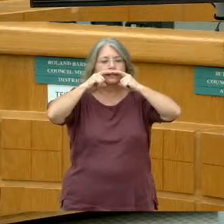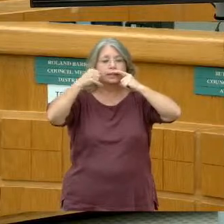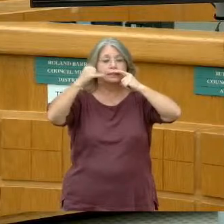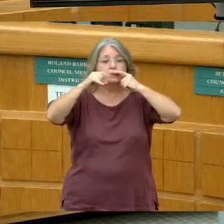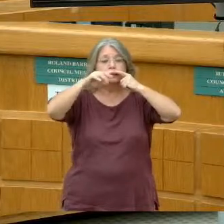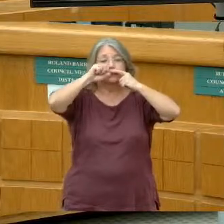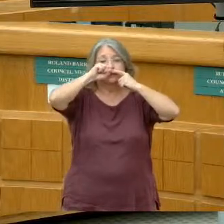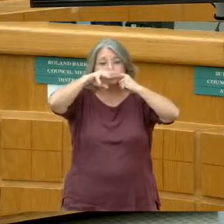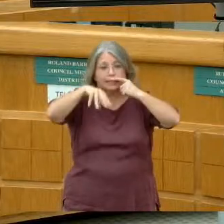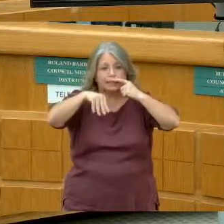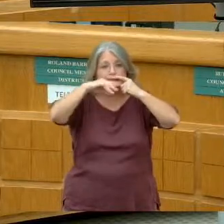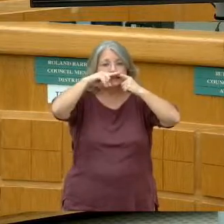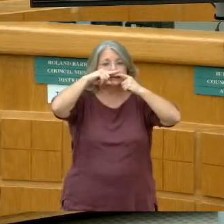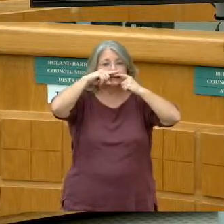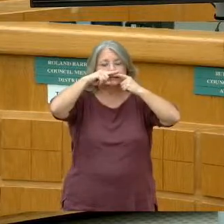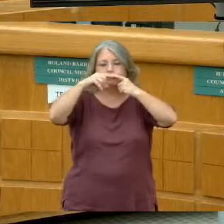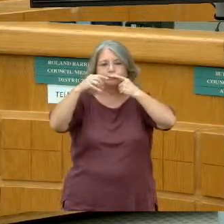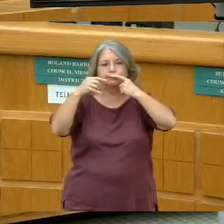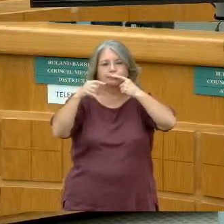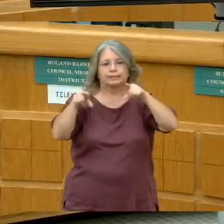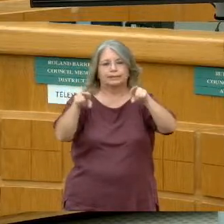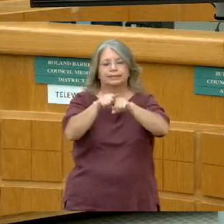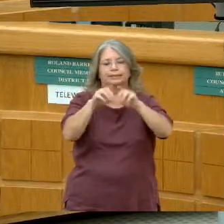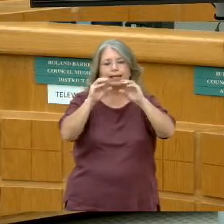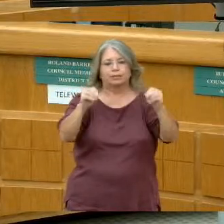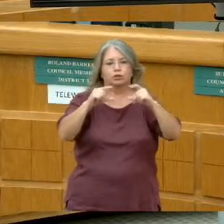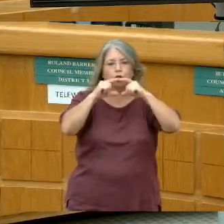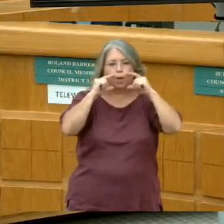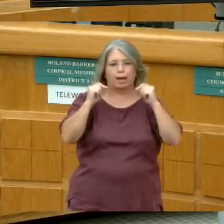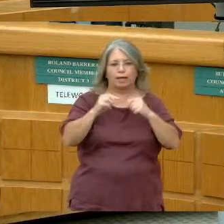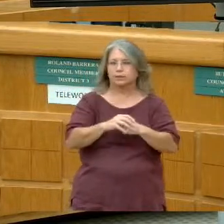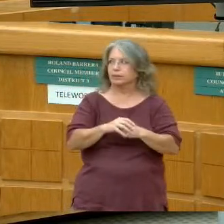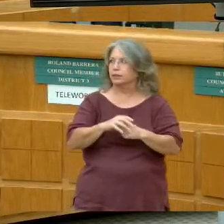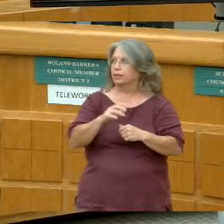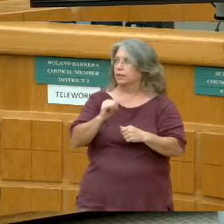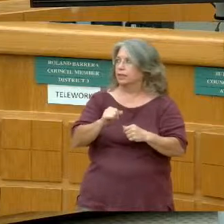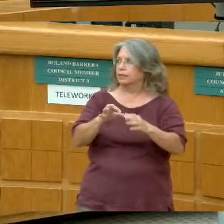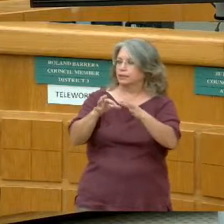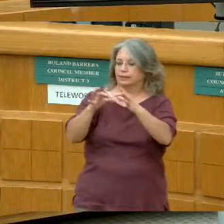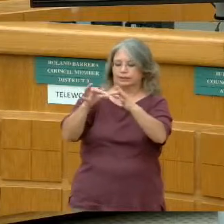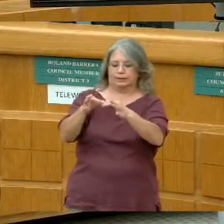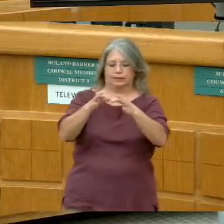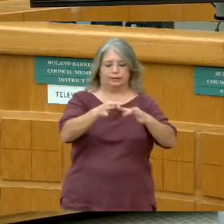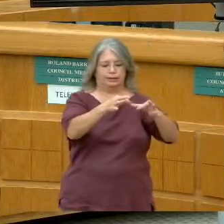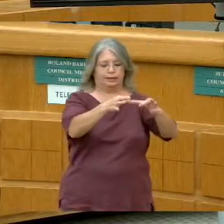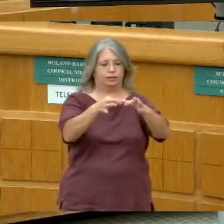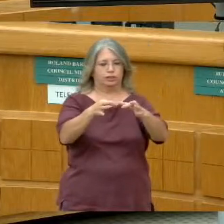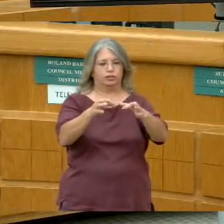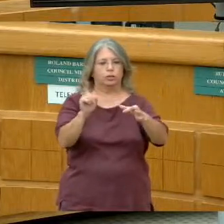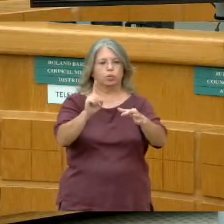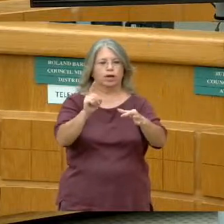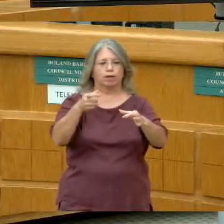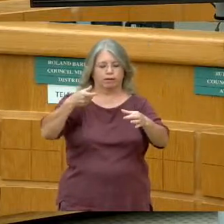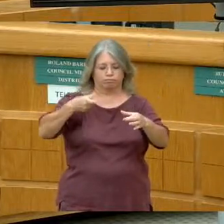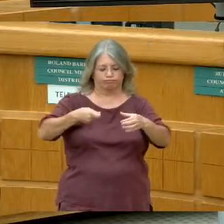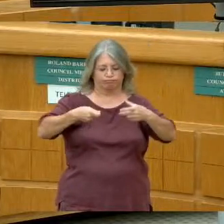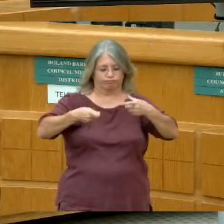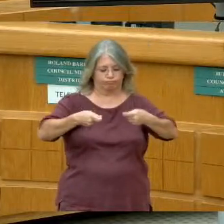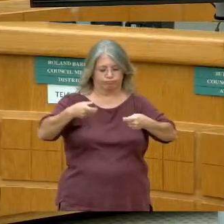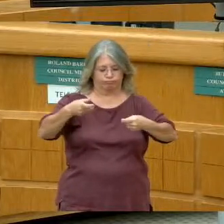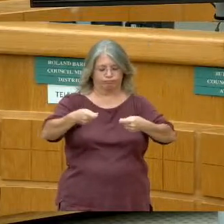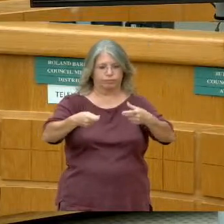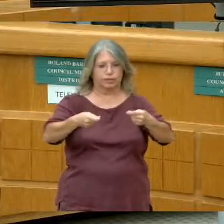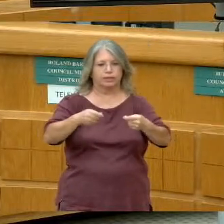good as wearing no mask. What this is a picture of Petri dishes where bacterial colonies were incubated from a person